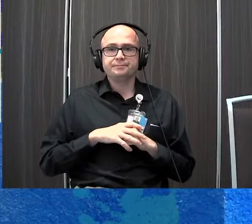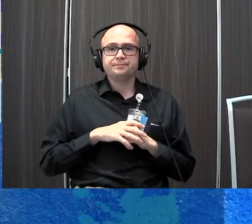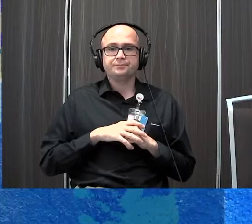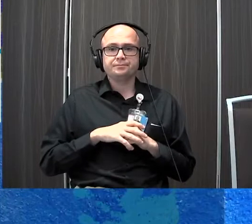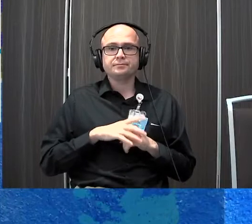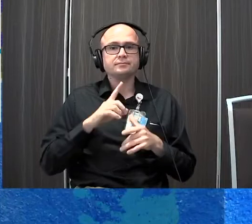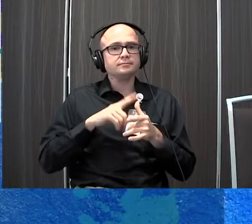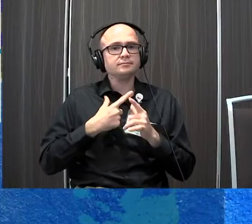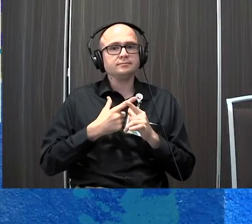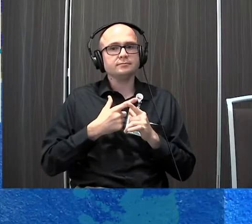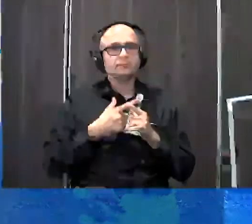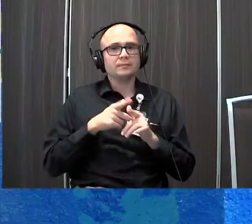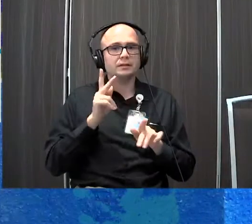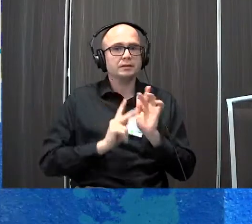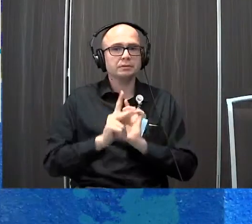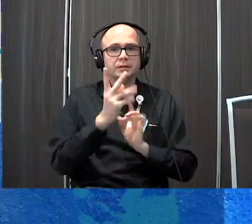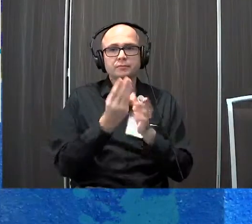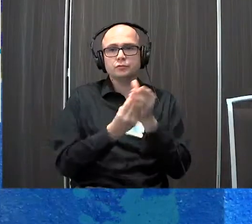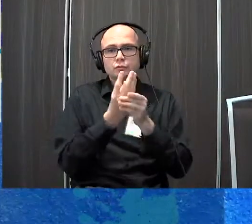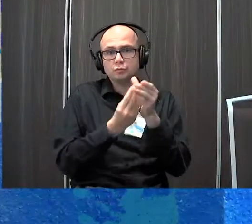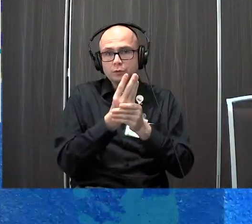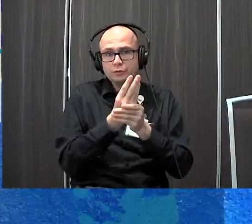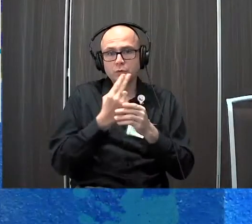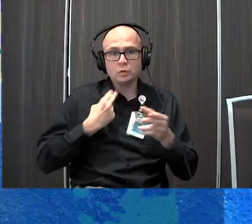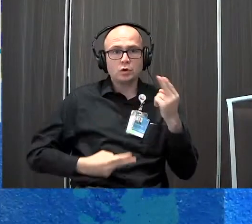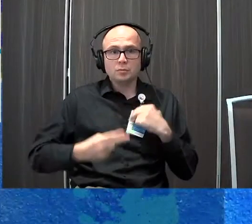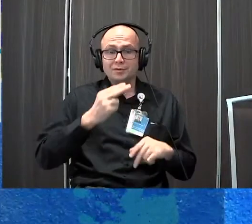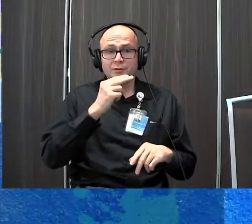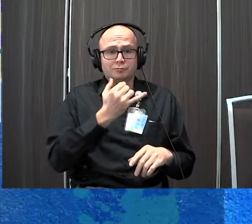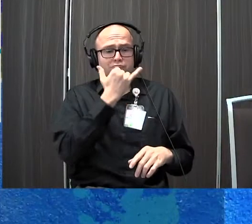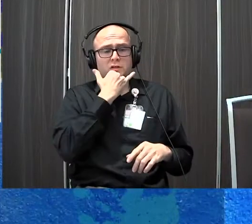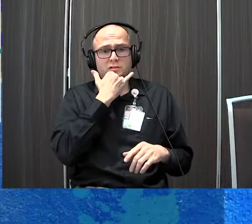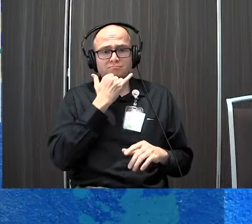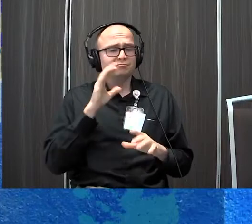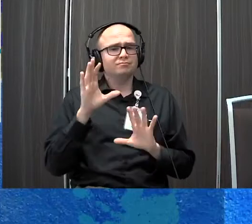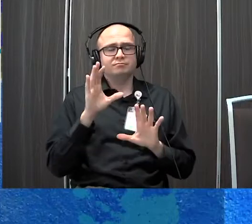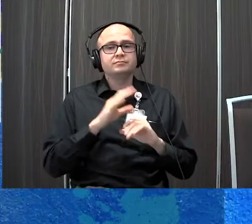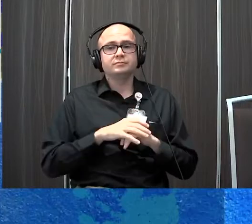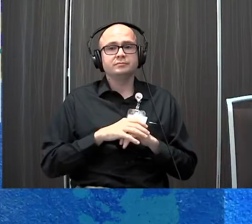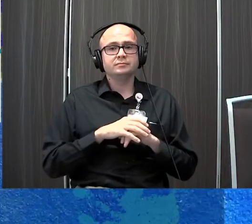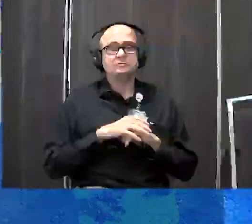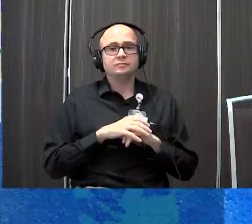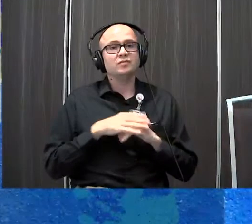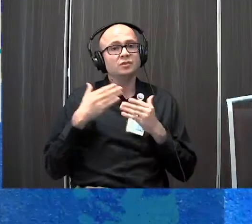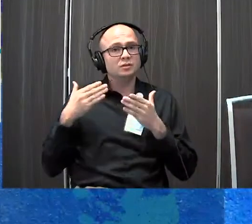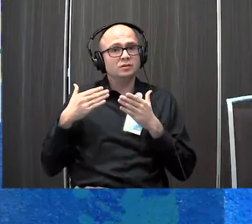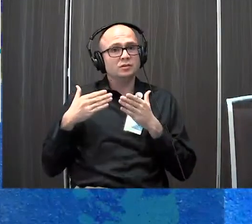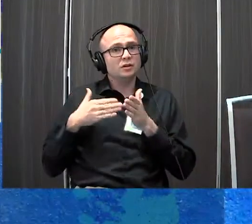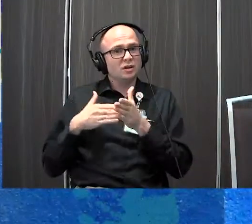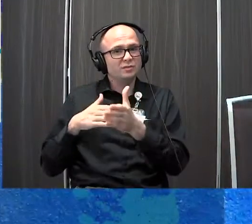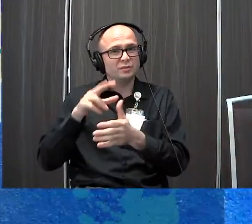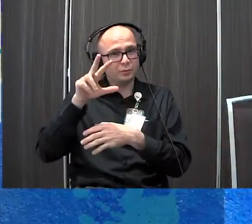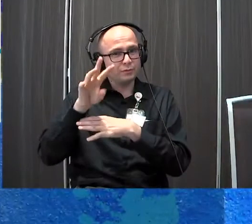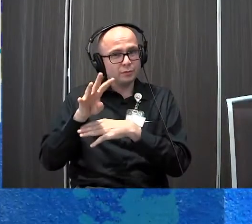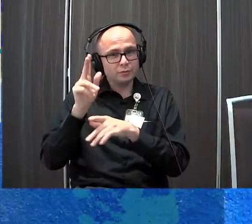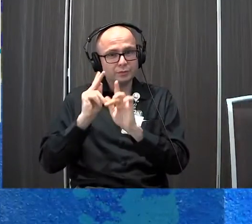And then those who answered growth hormone, you're not entirely wrong. In fact, most, about 3/4